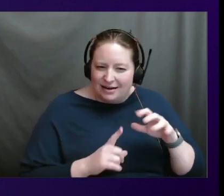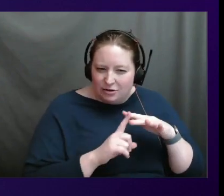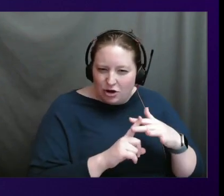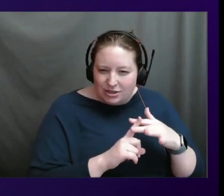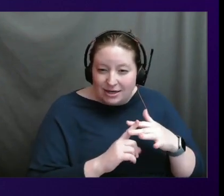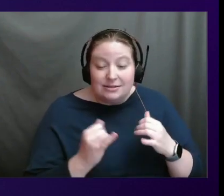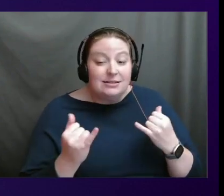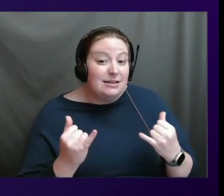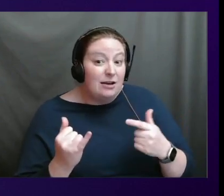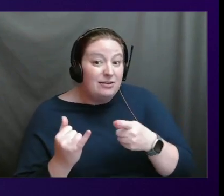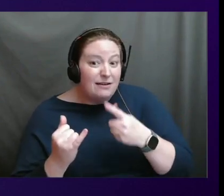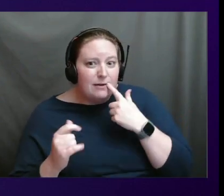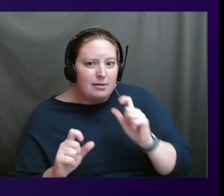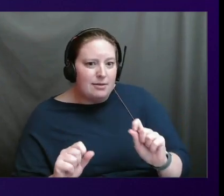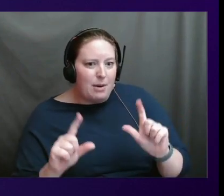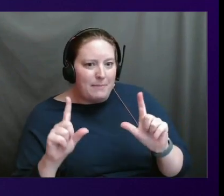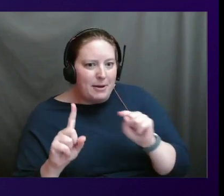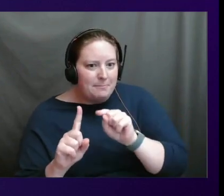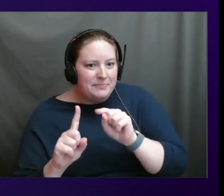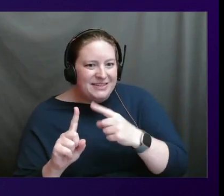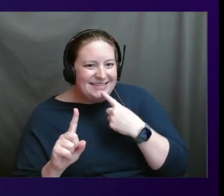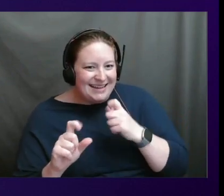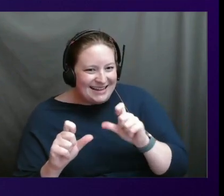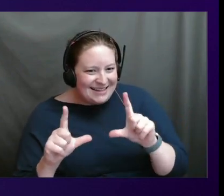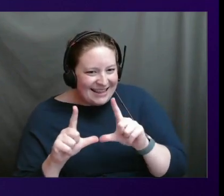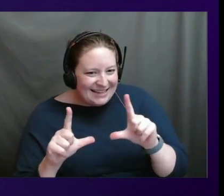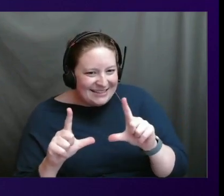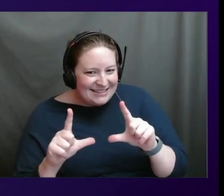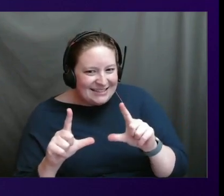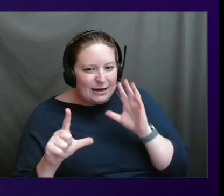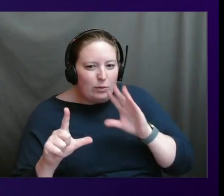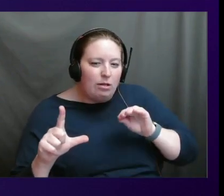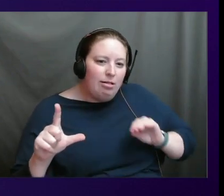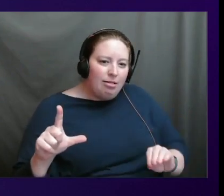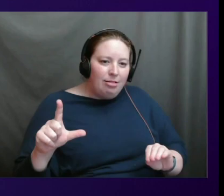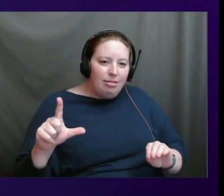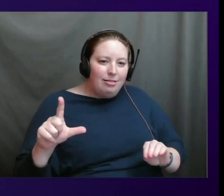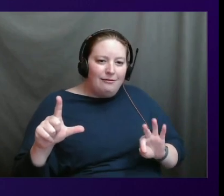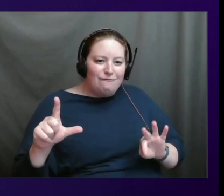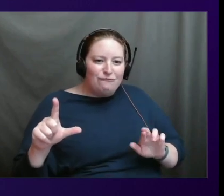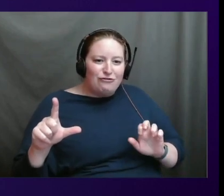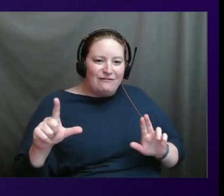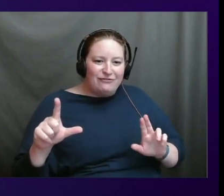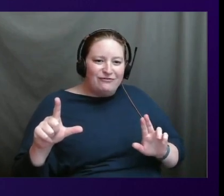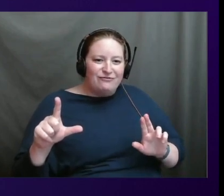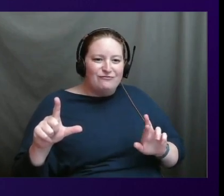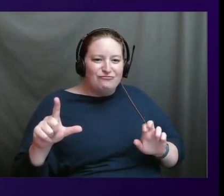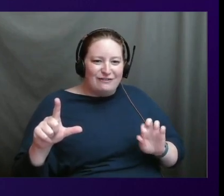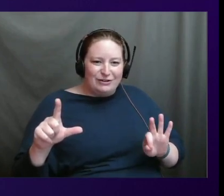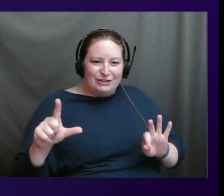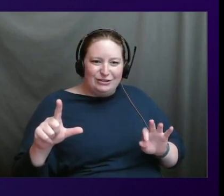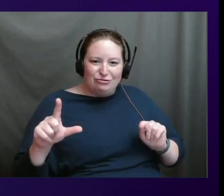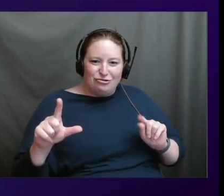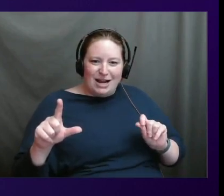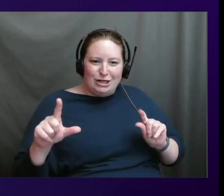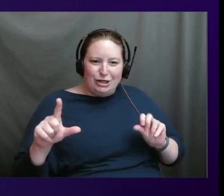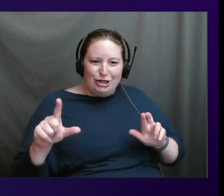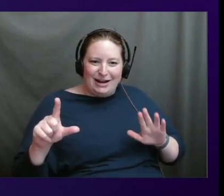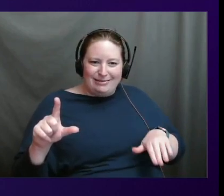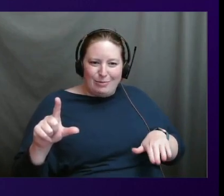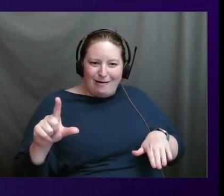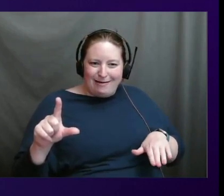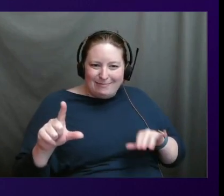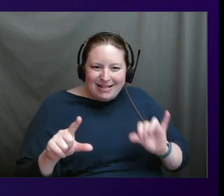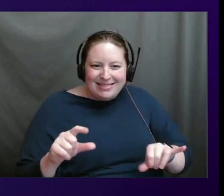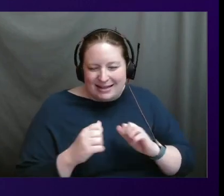little pop-up saying that this has a license, and that's going to go down in the reference tracker, which just popped up at the bottom of the screen. So that's how you can keep track of that.